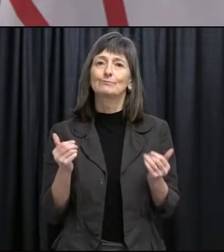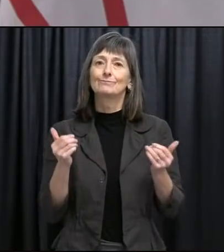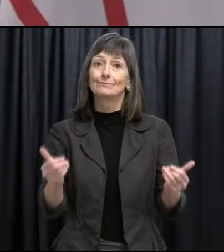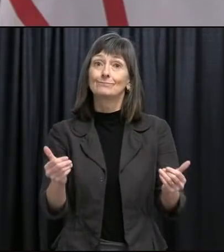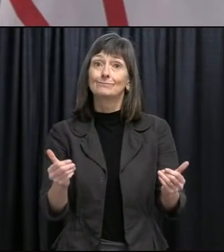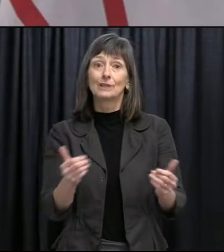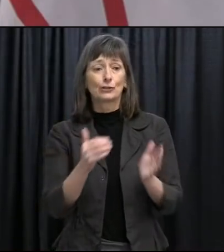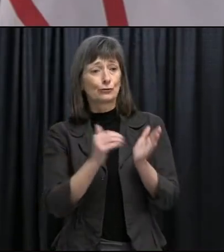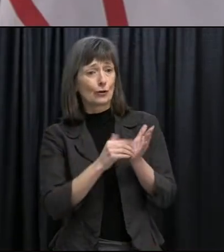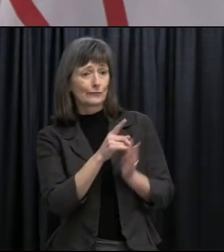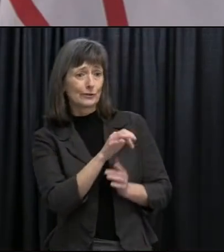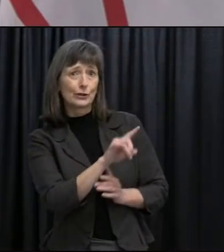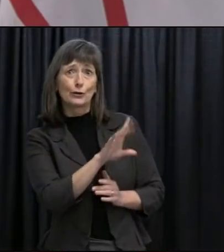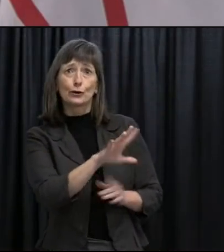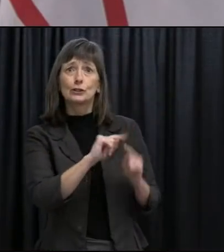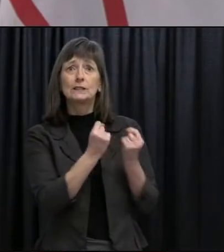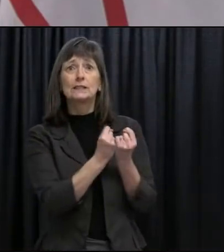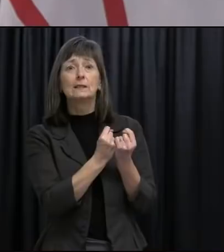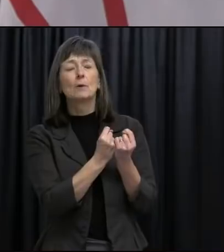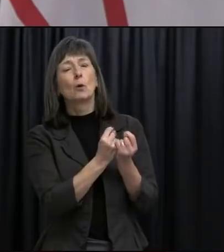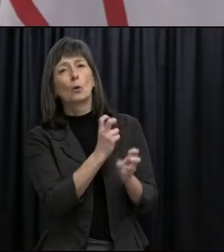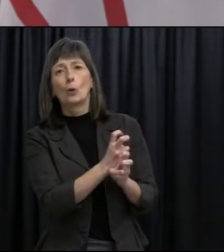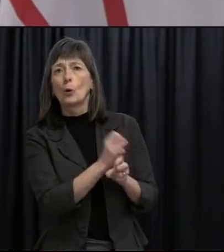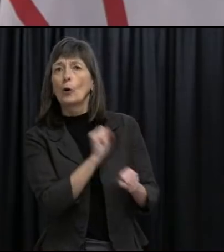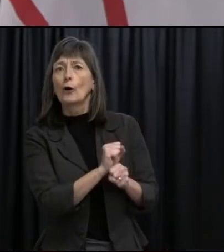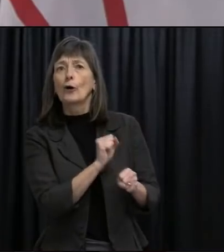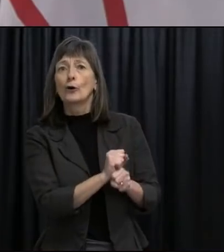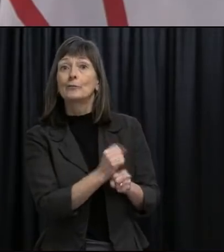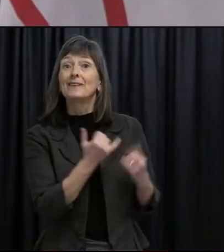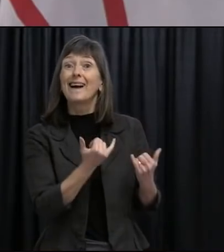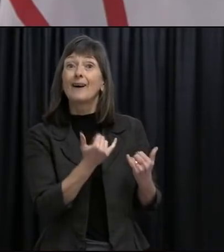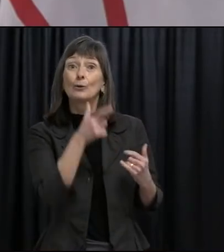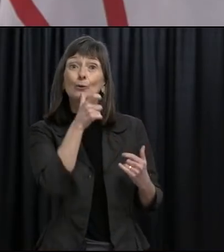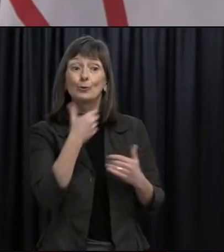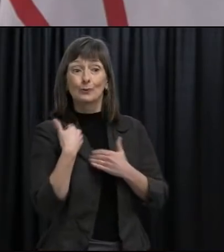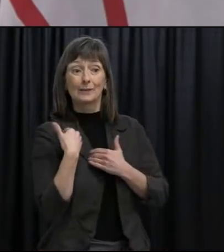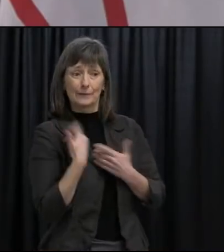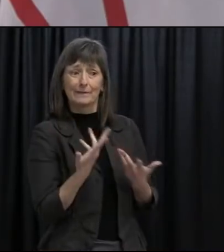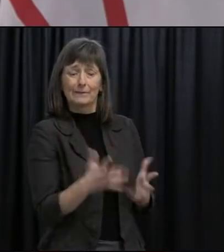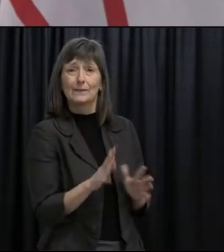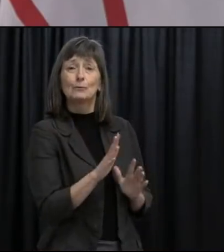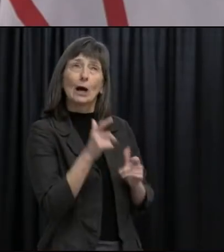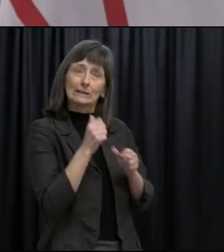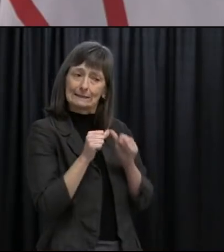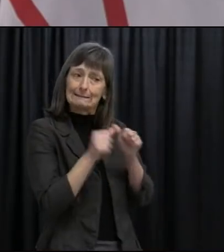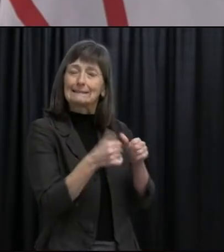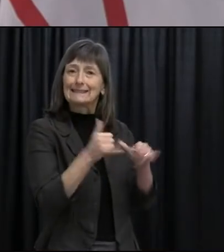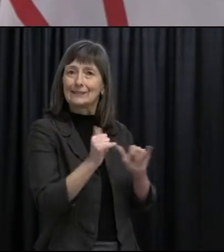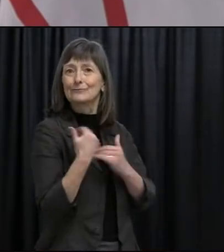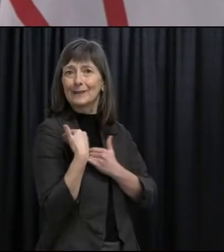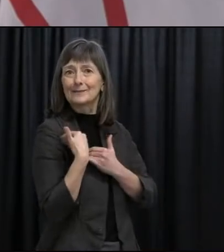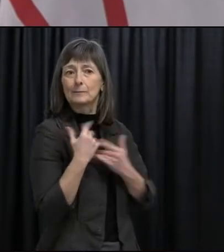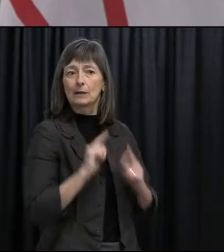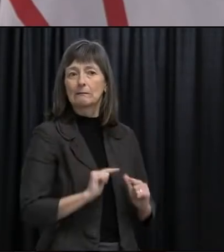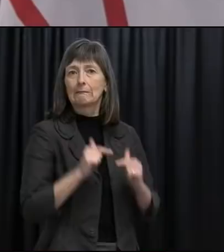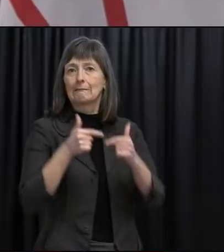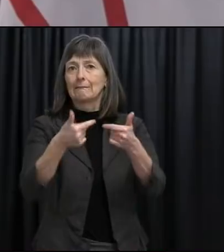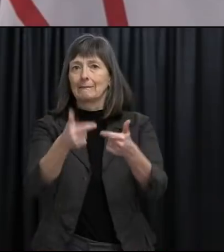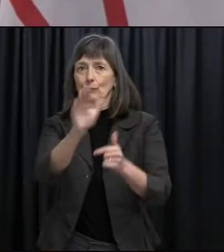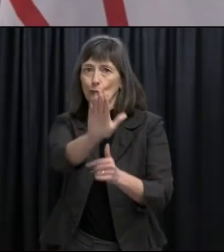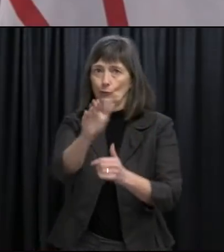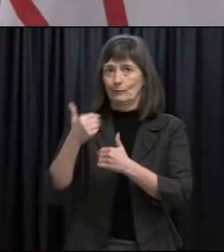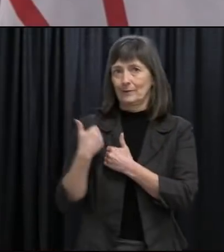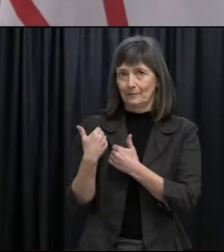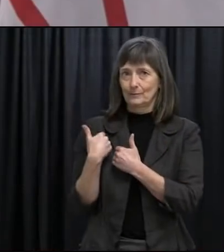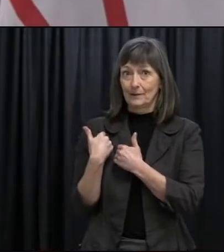they've done a lot. It's up to us now, all of us, to listen and follow their instructions. That is